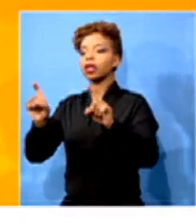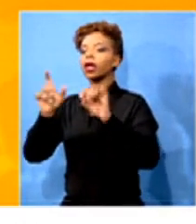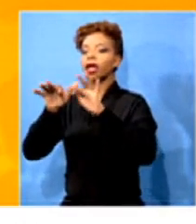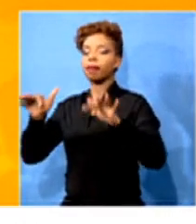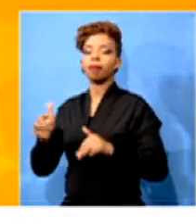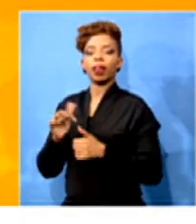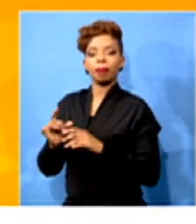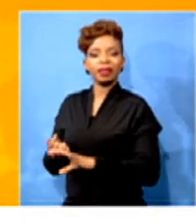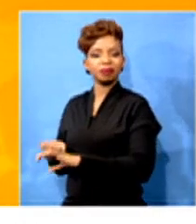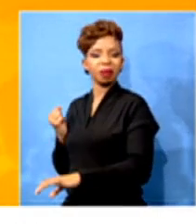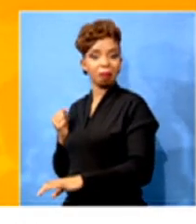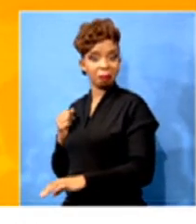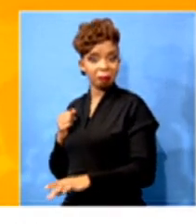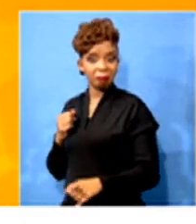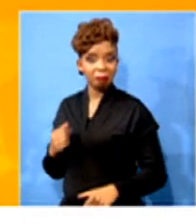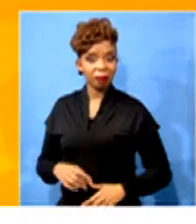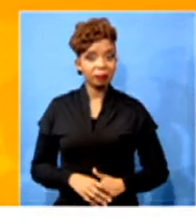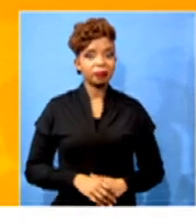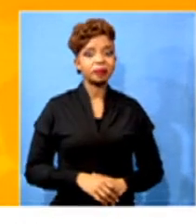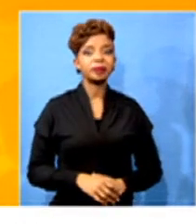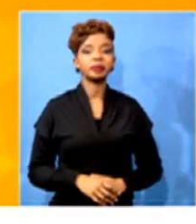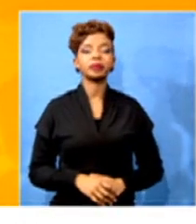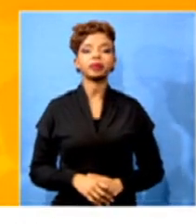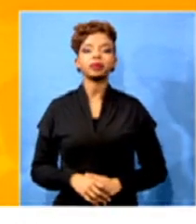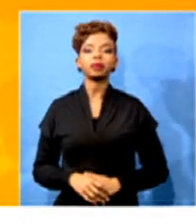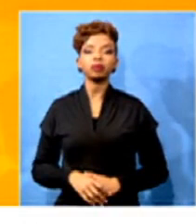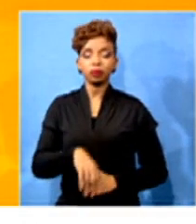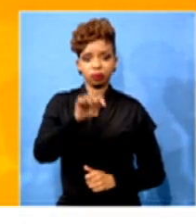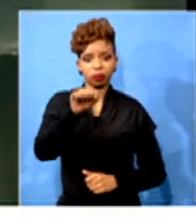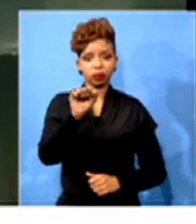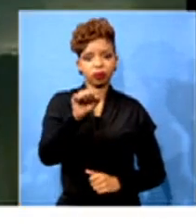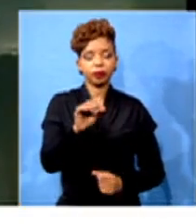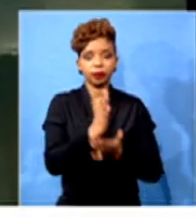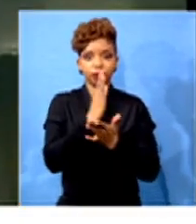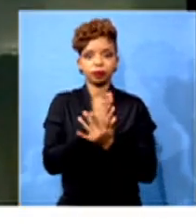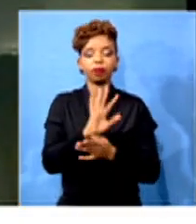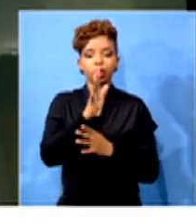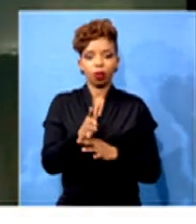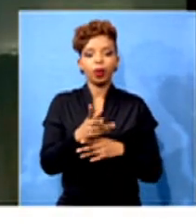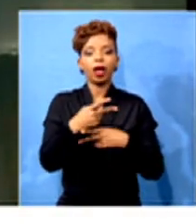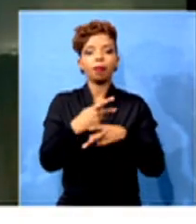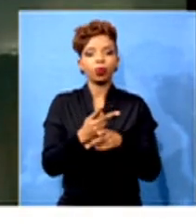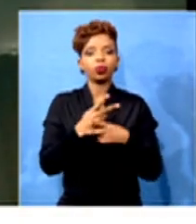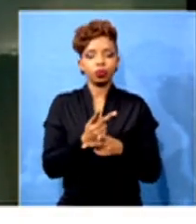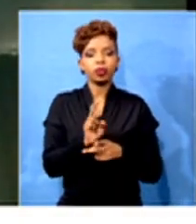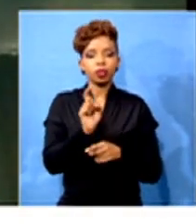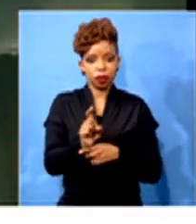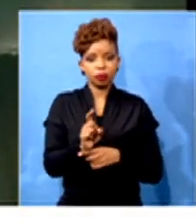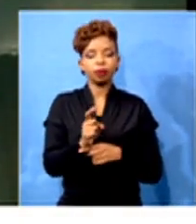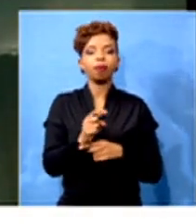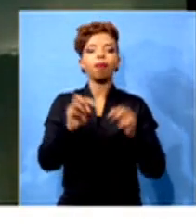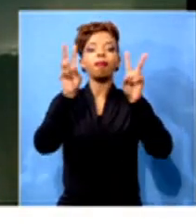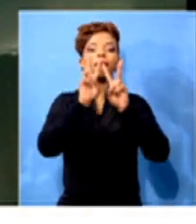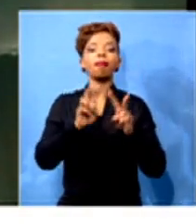Joanne? So indeed, they will produce additional energy onto the grid. And of course, one of